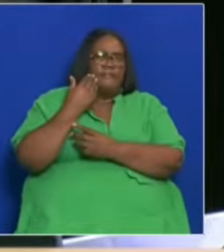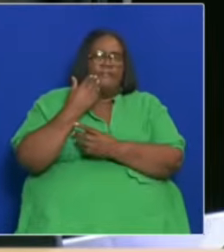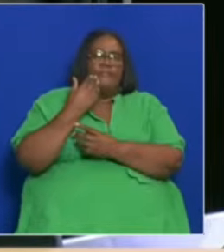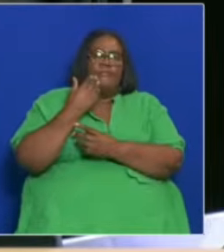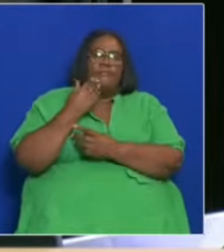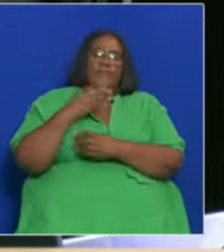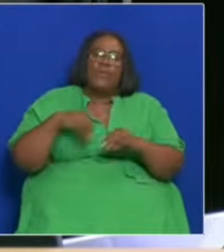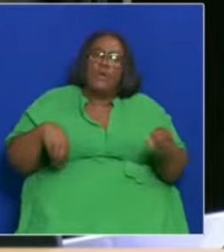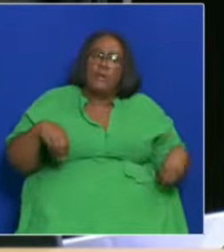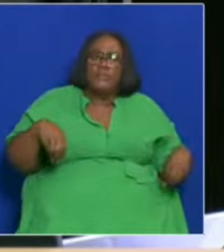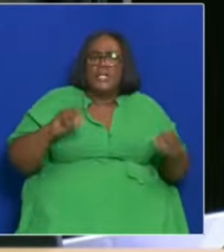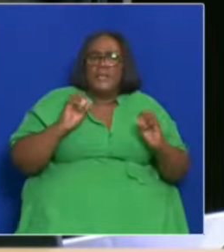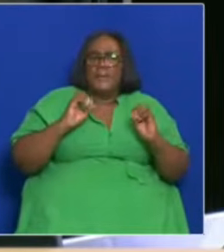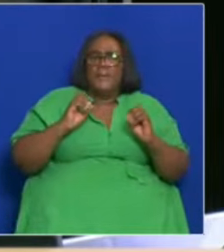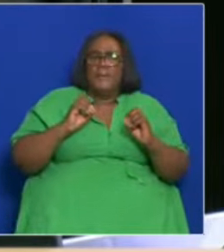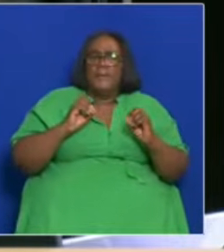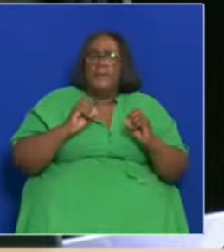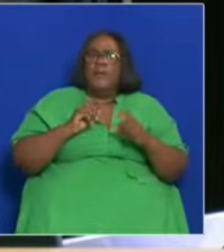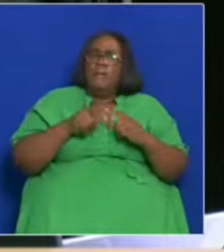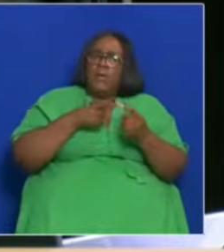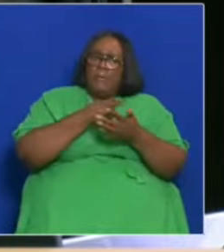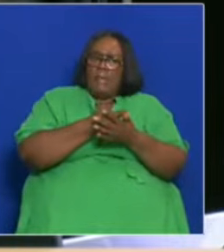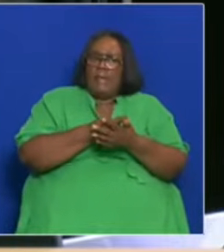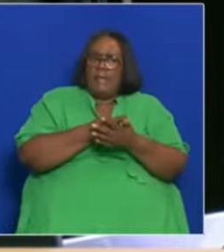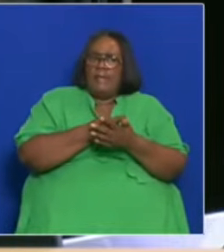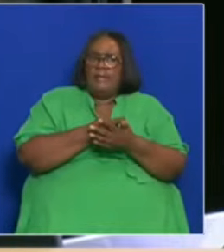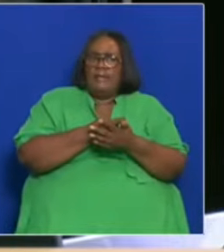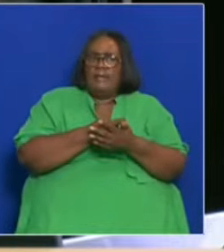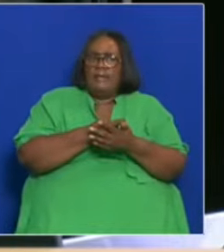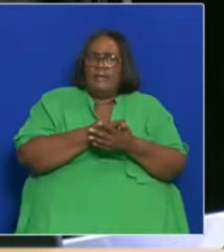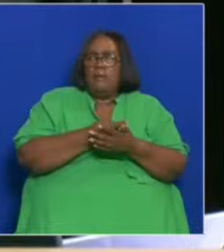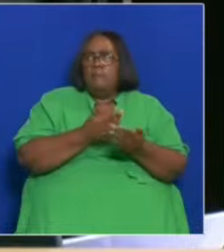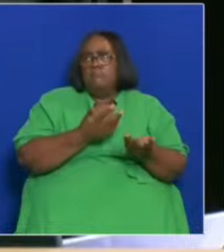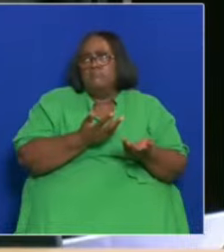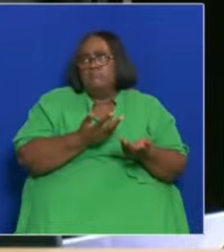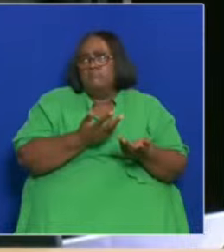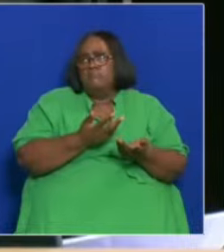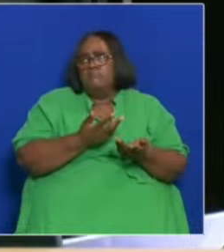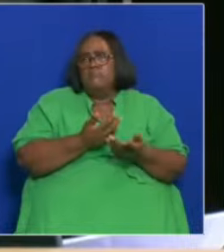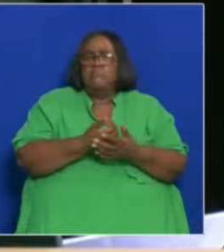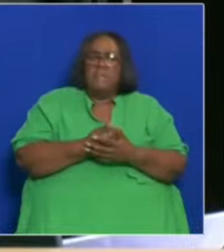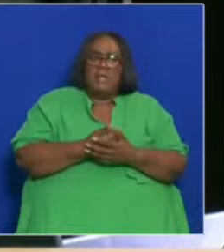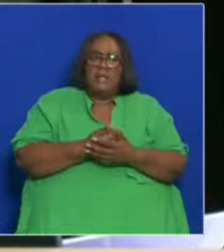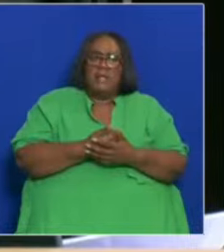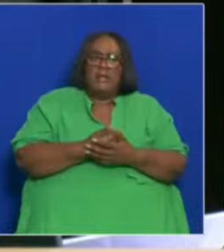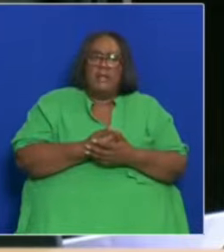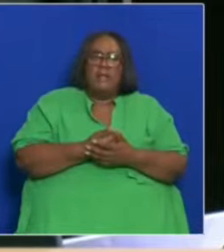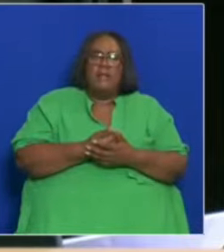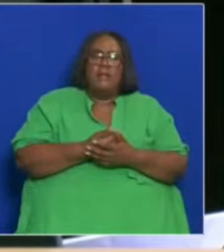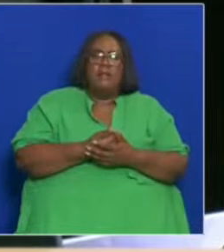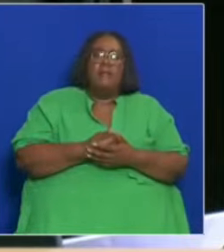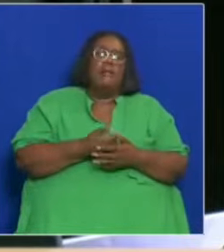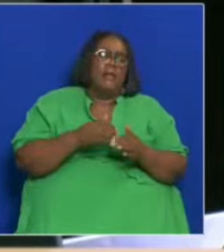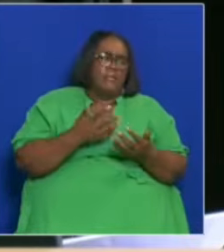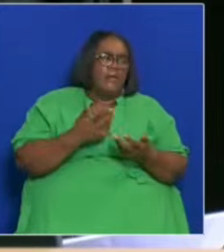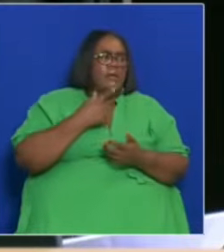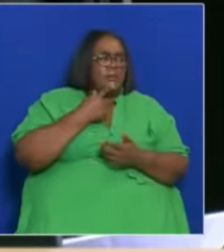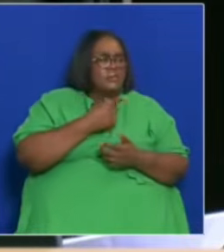procurement, then it would have been an offense falling under IDEC's